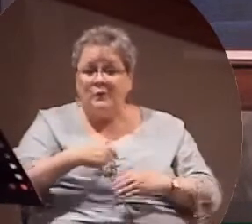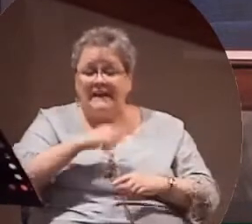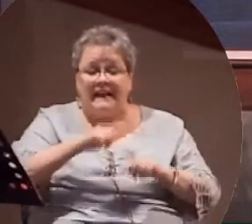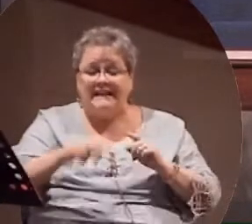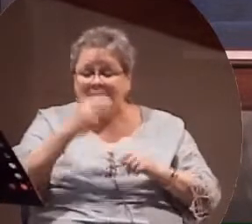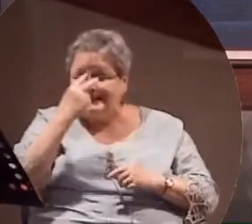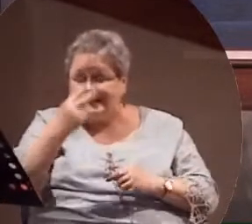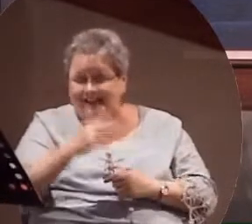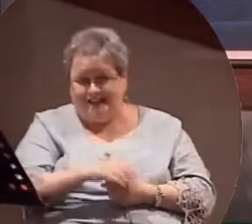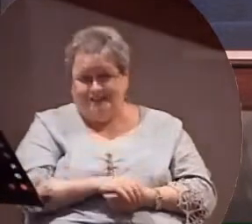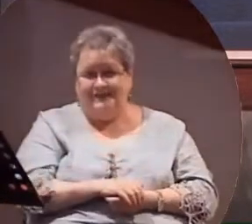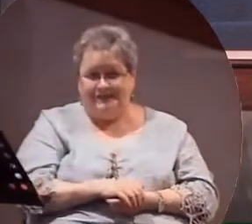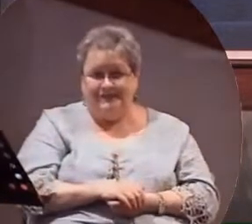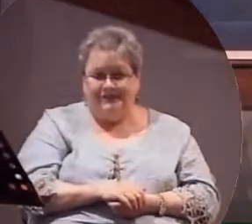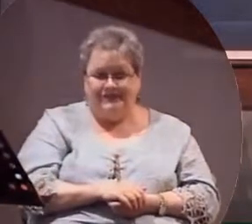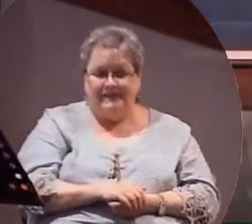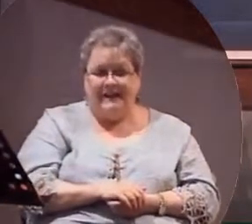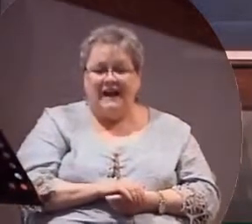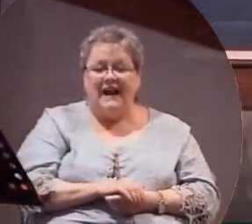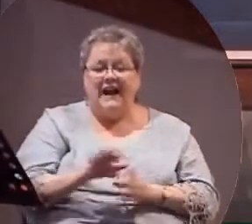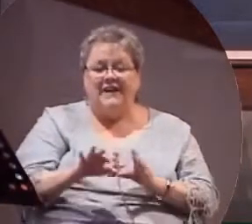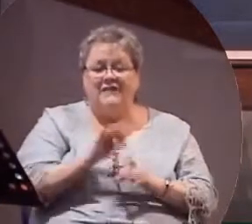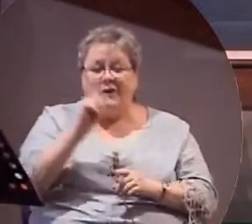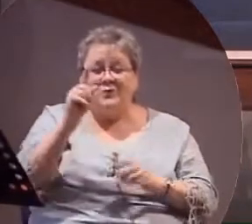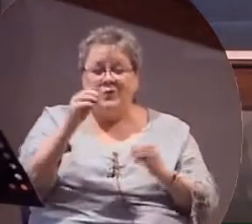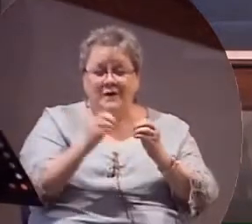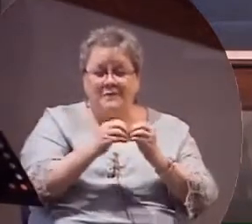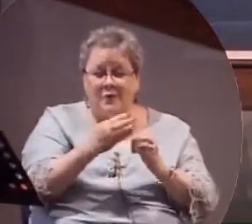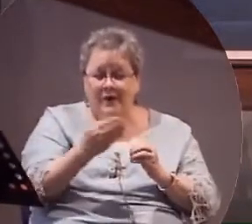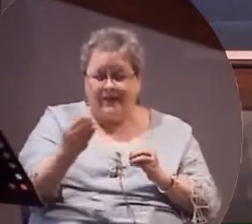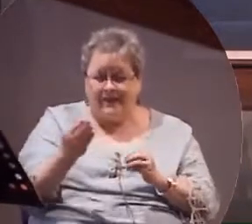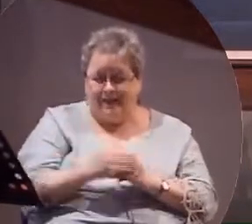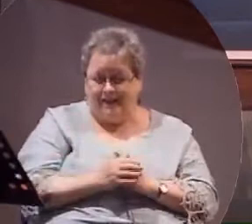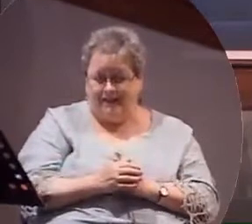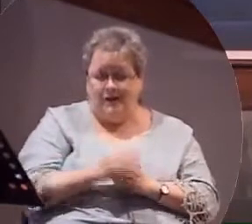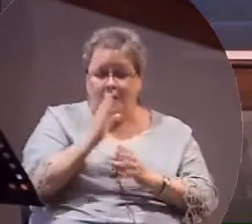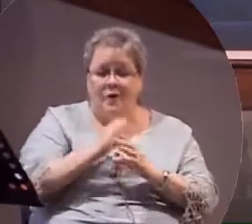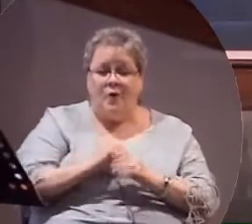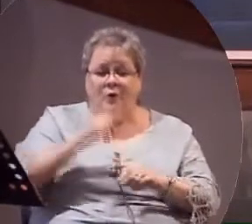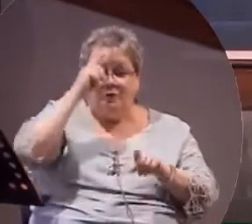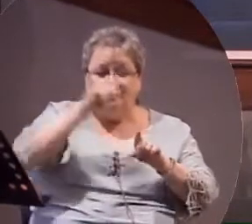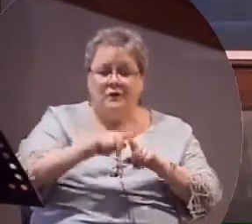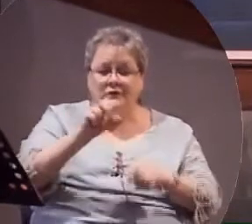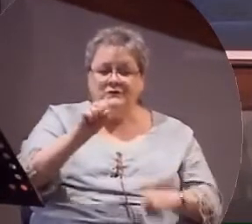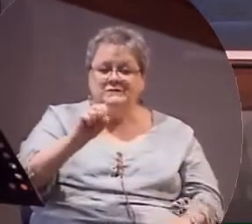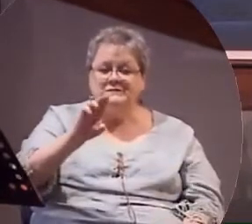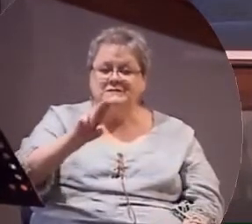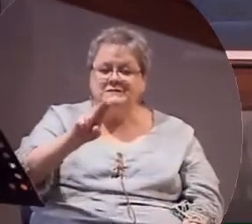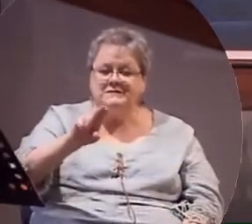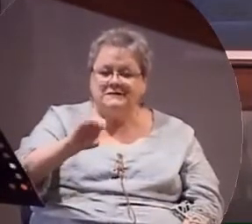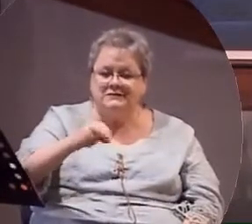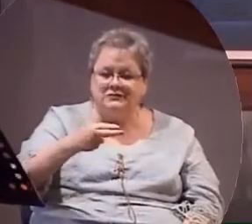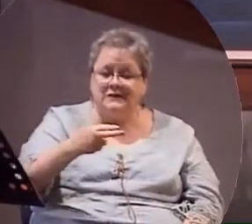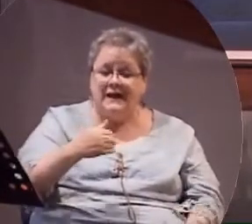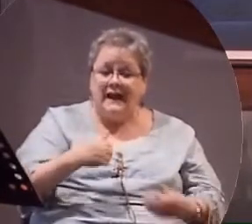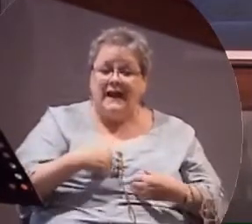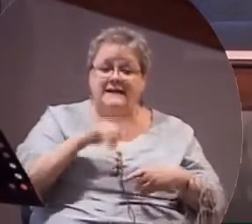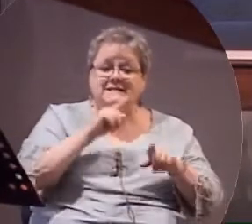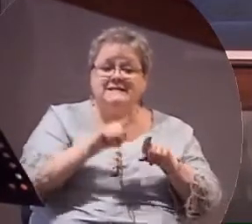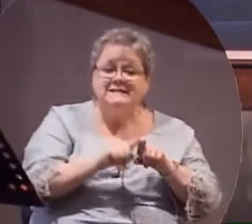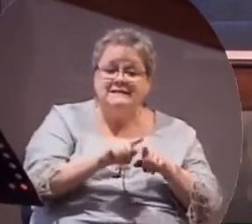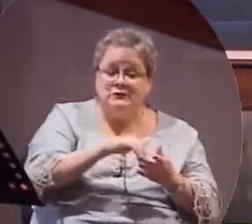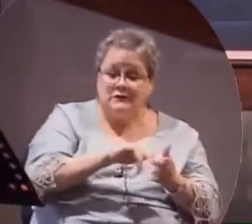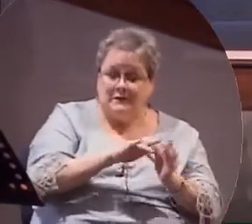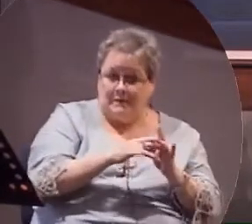And I found out one more thing about old Brother Such. Old Brother Such has got a sister in the